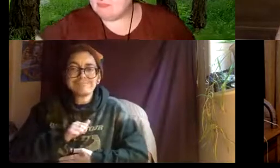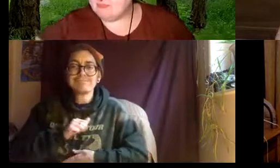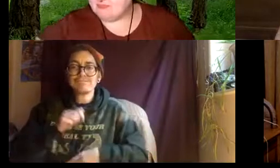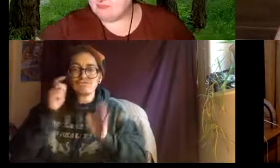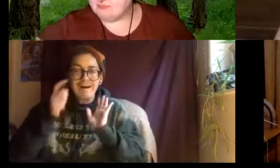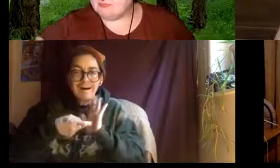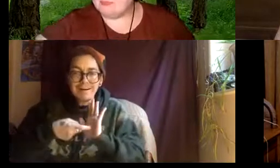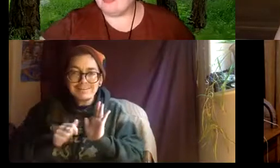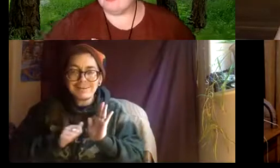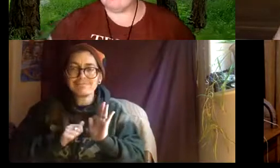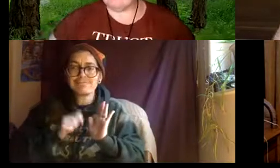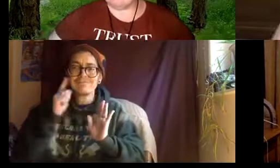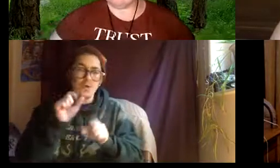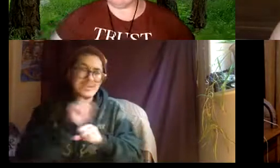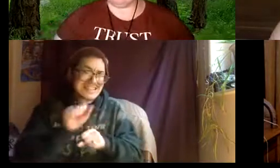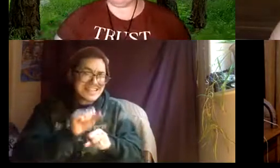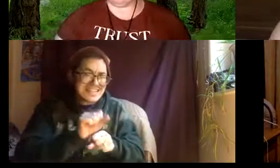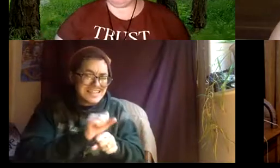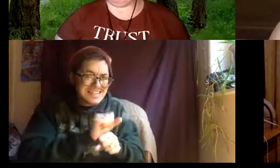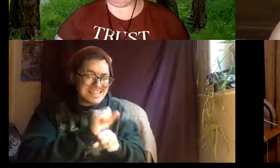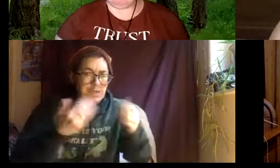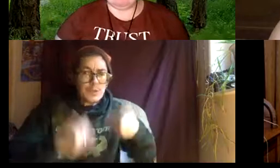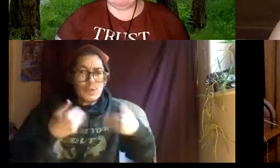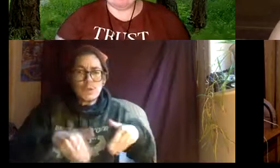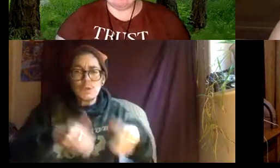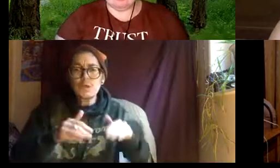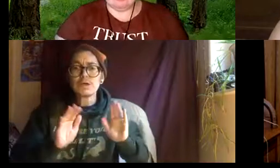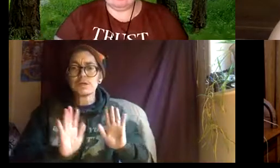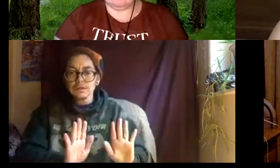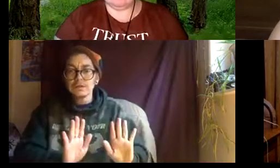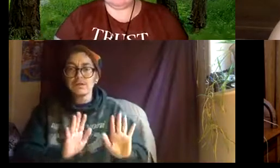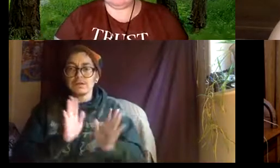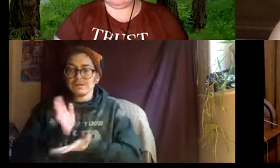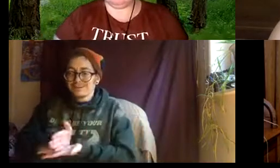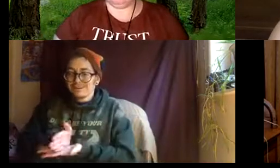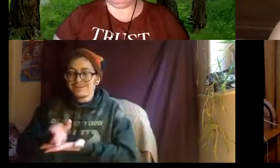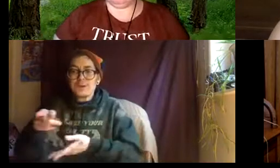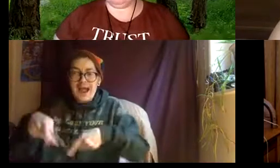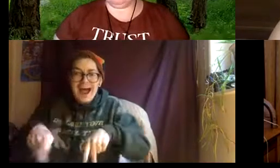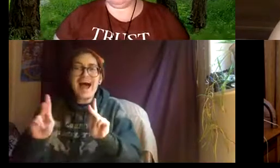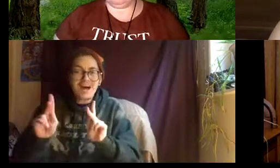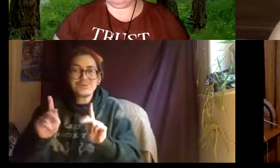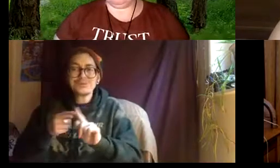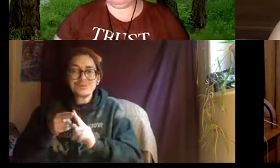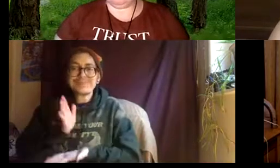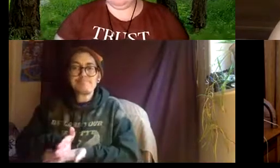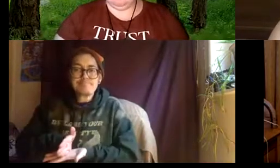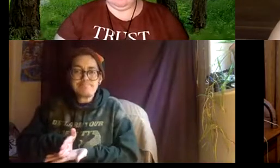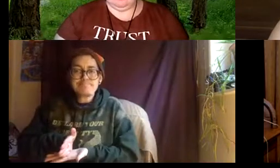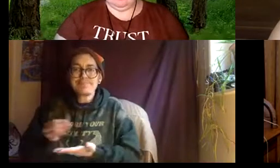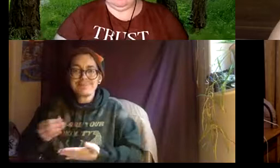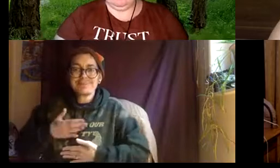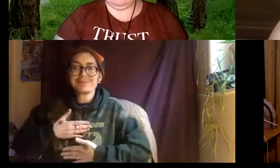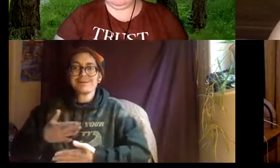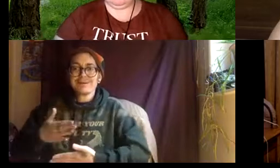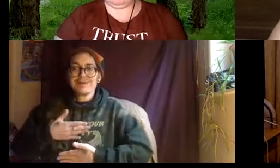really appreciate yourself and to recognize yourself and all this hard work you're doing. Sometimes it's okay to pause